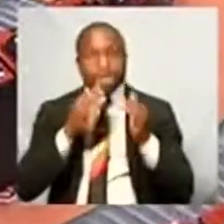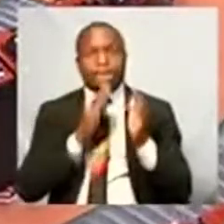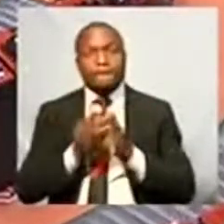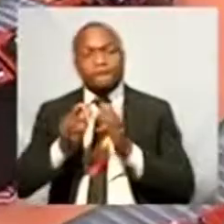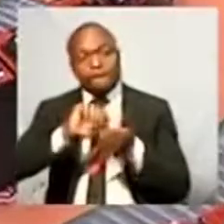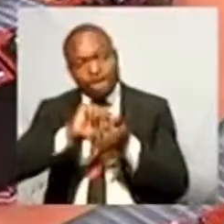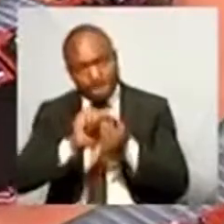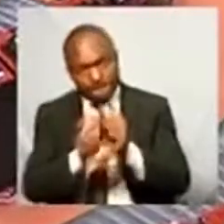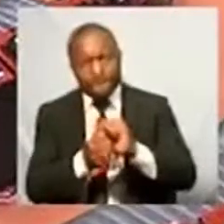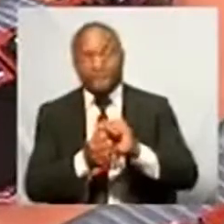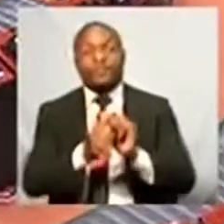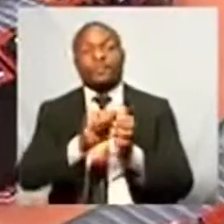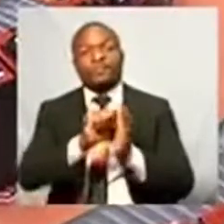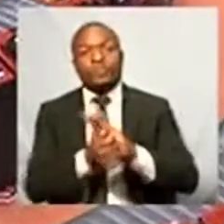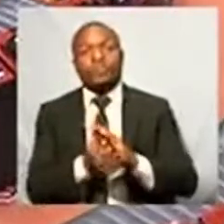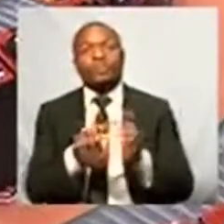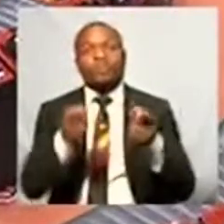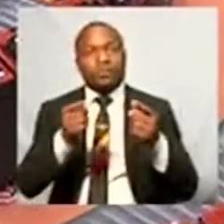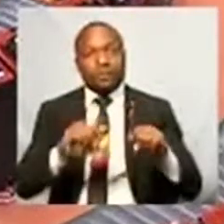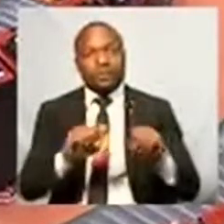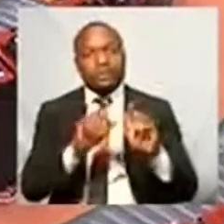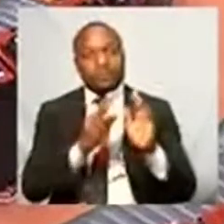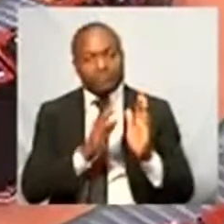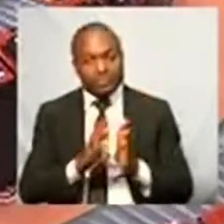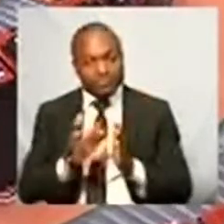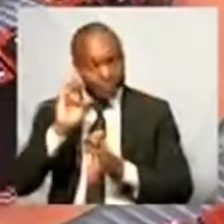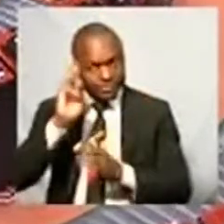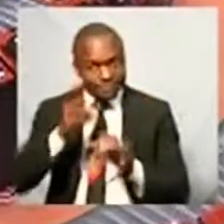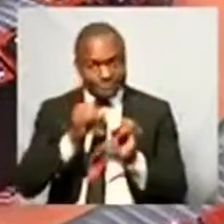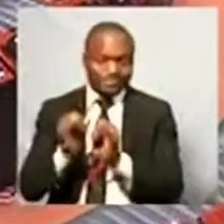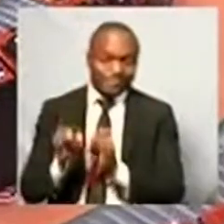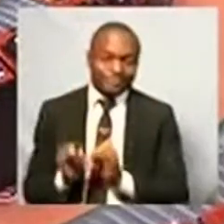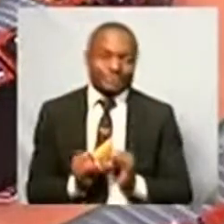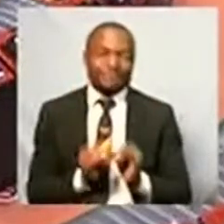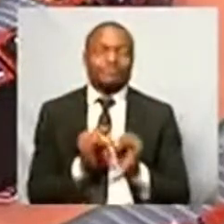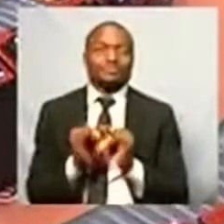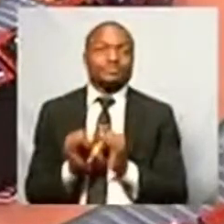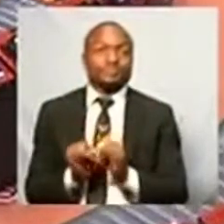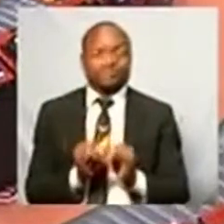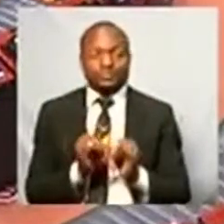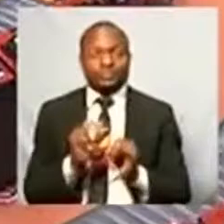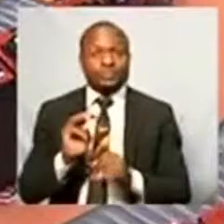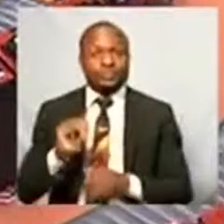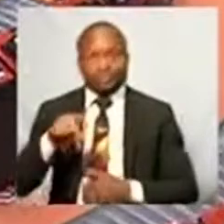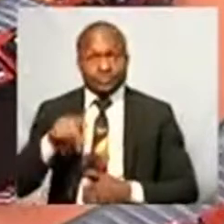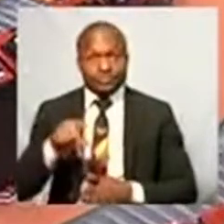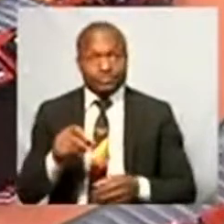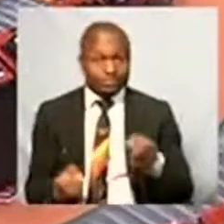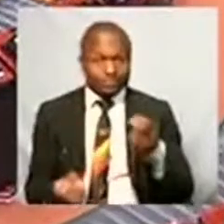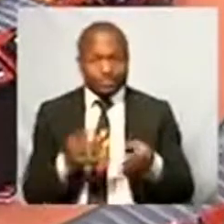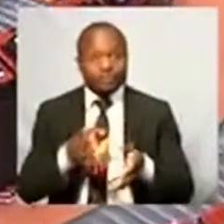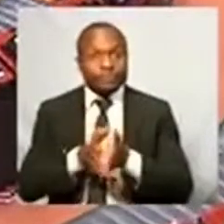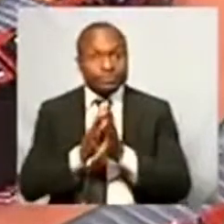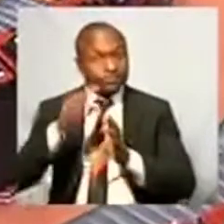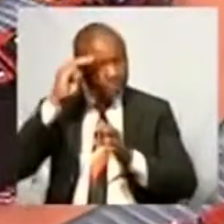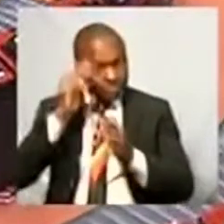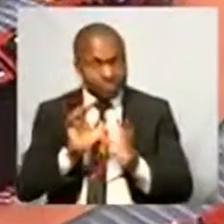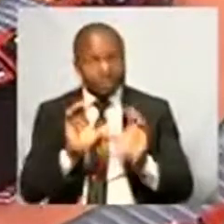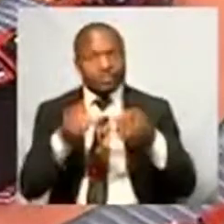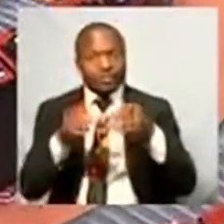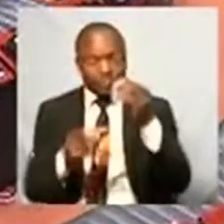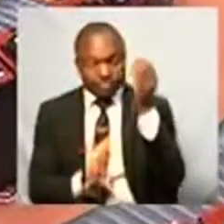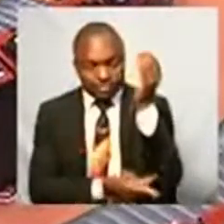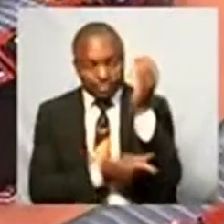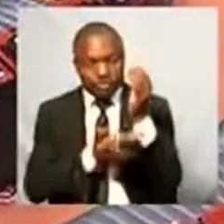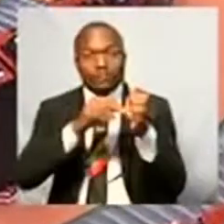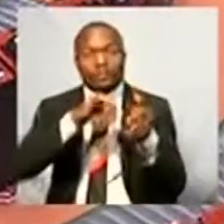amend the Act, and if so, when the plans will be implemented. Mr. Tayengo of Kawata also is asking the Minister of Community Development